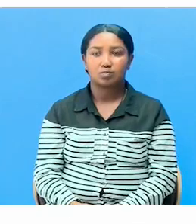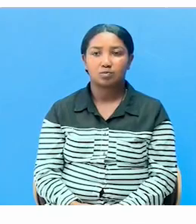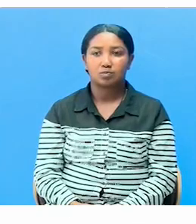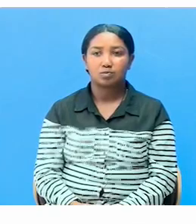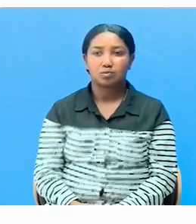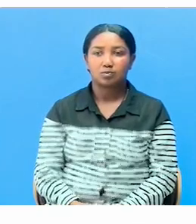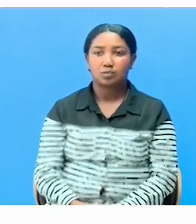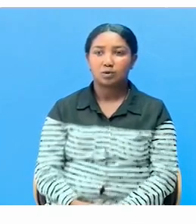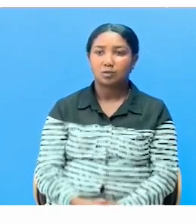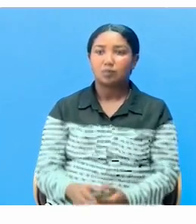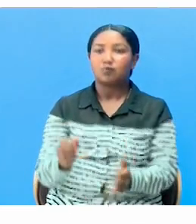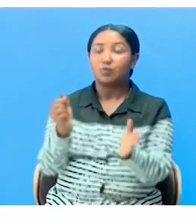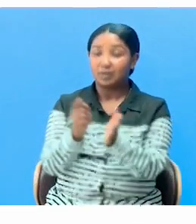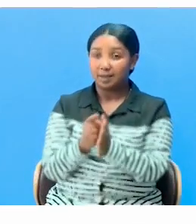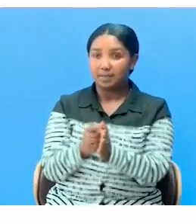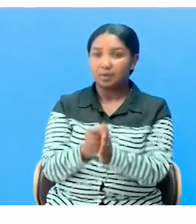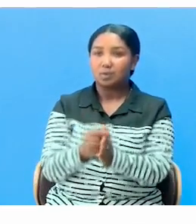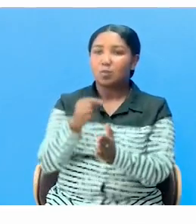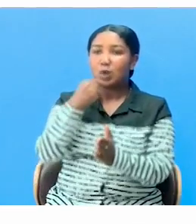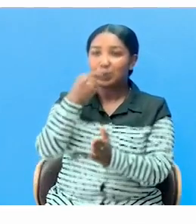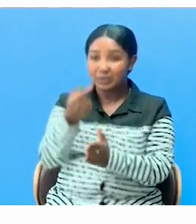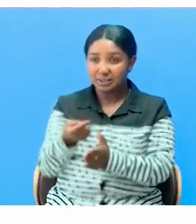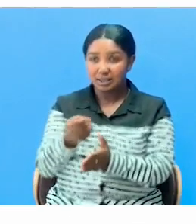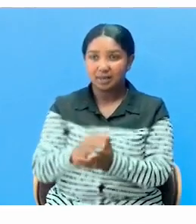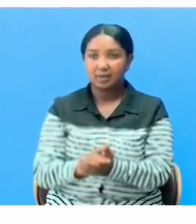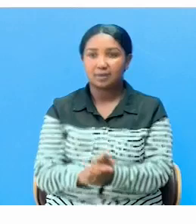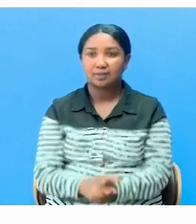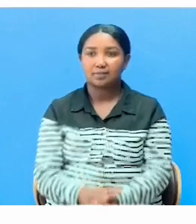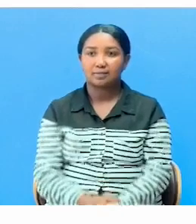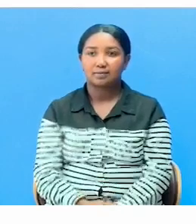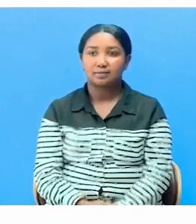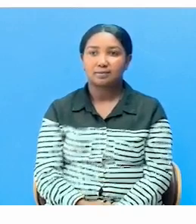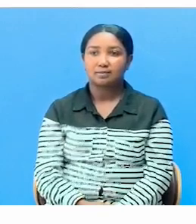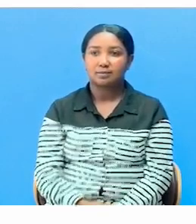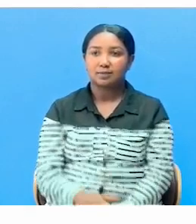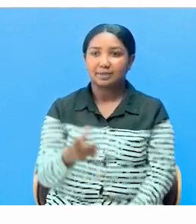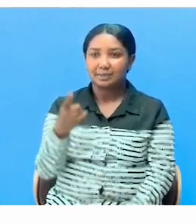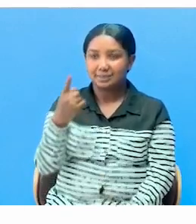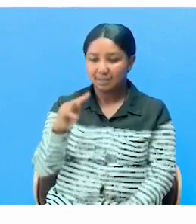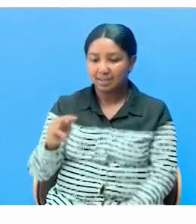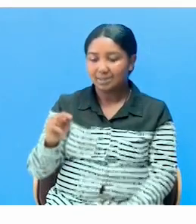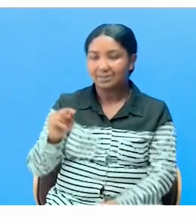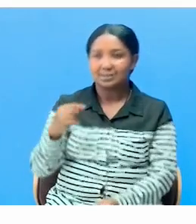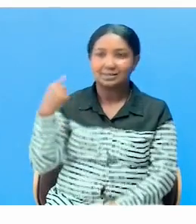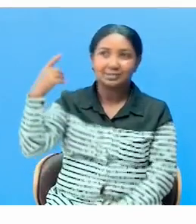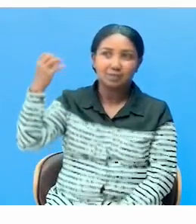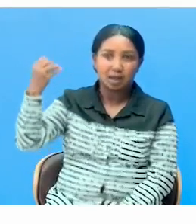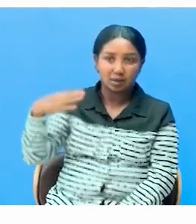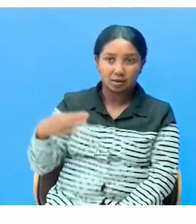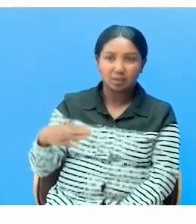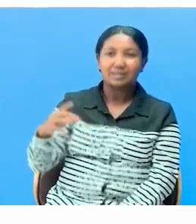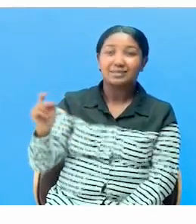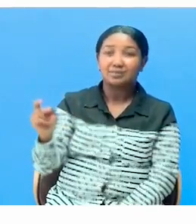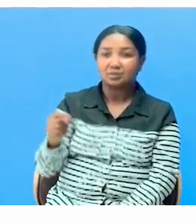That is one. For example, when you say the sun,